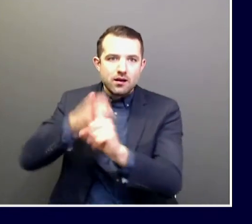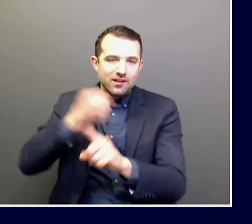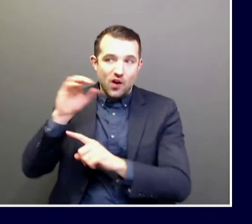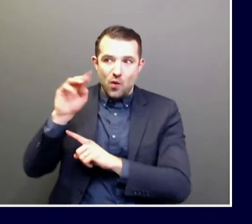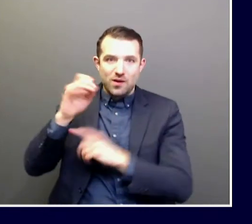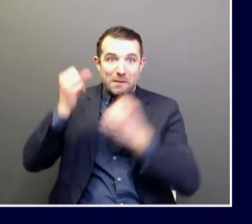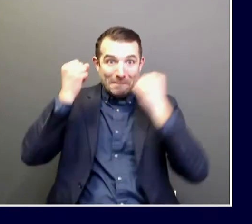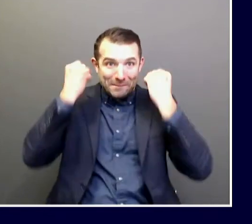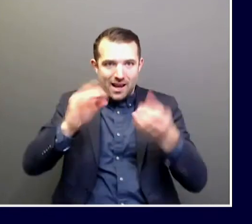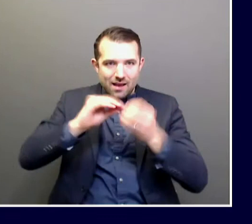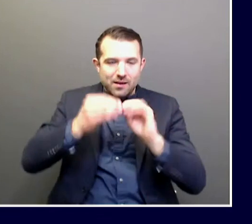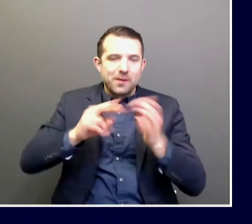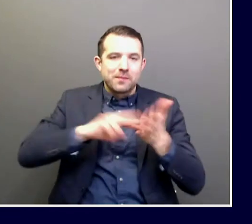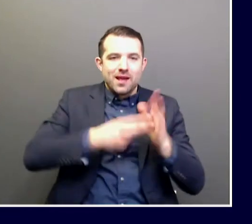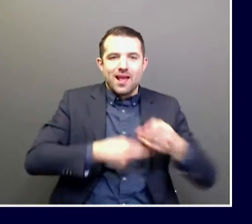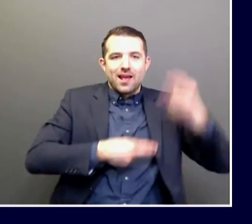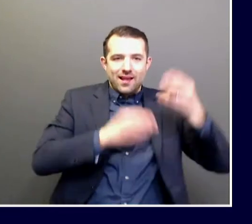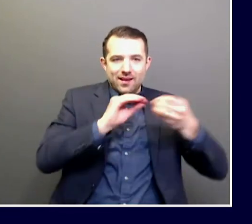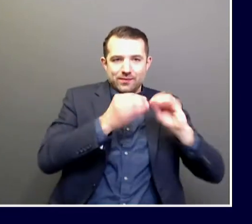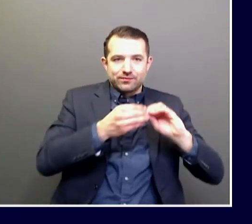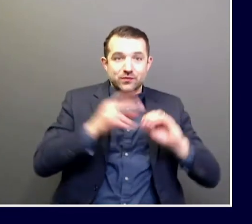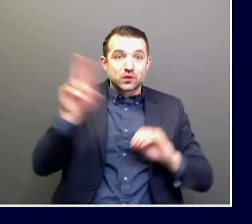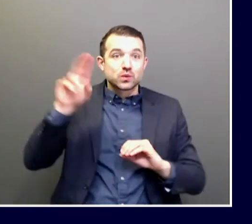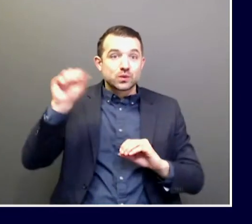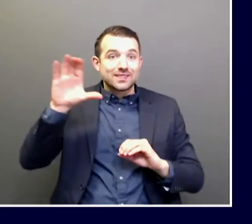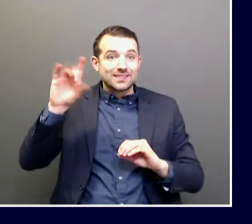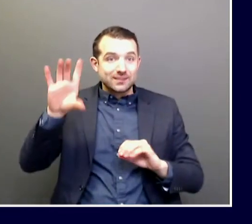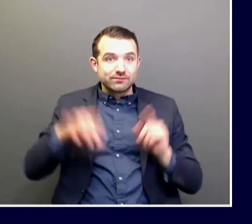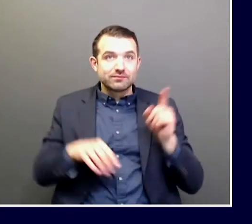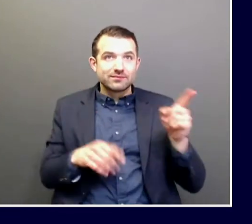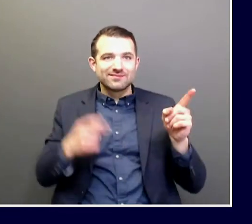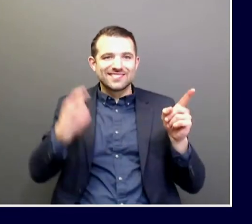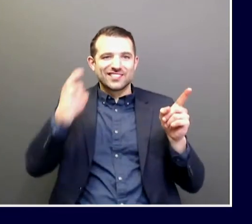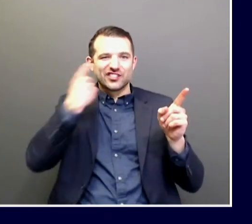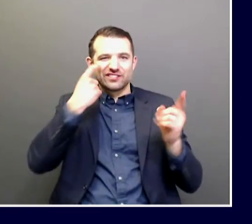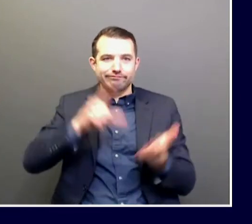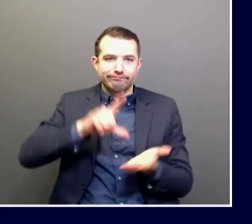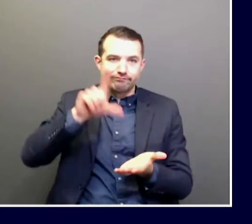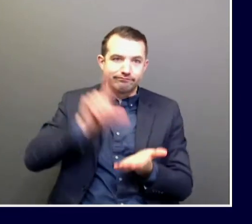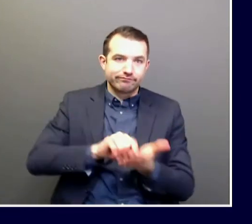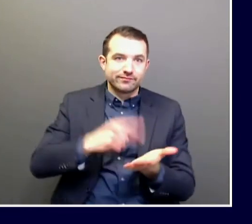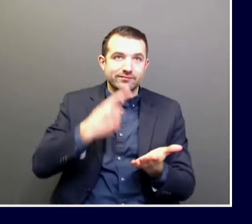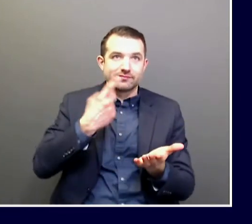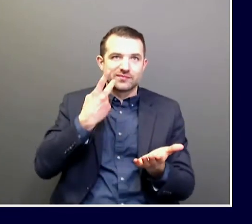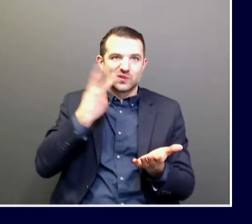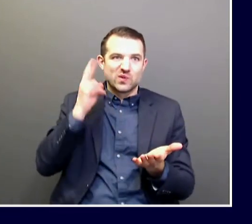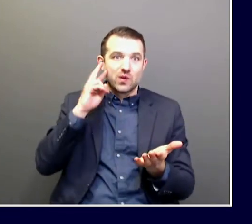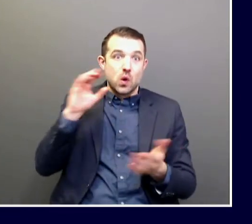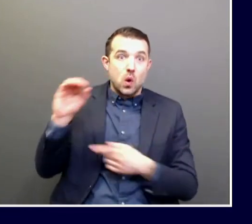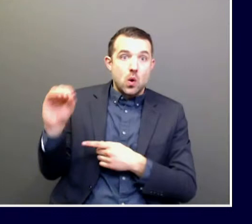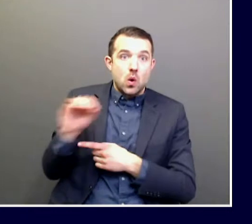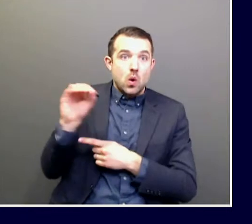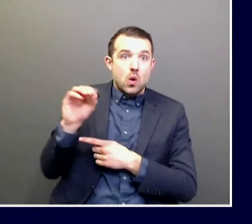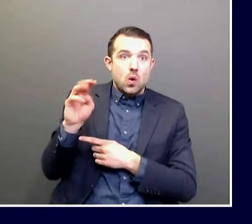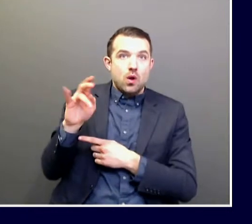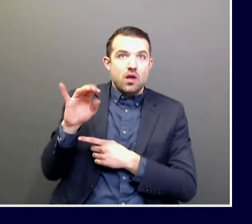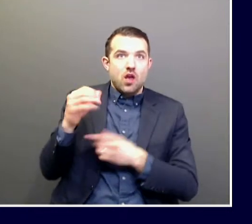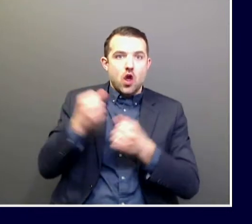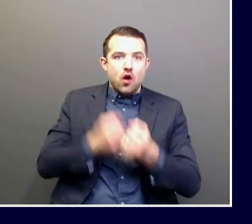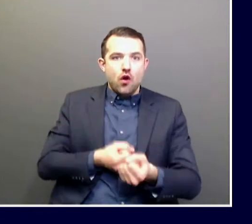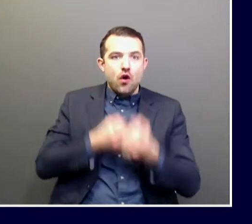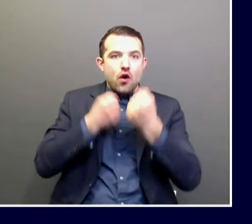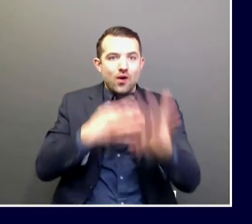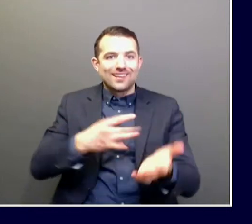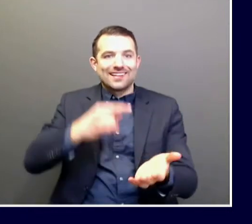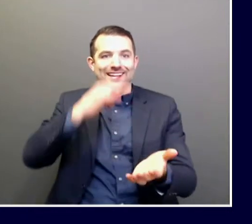hospitalizations are up across the country among kids because of the Omicron variant. We've seen a small amount of that trend here